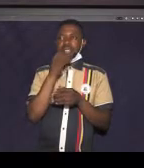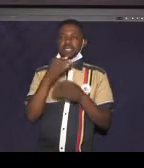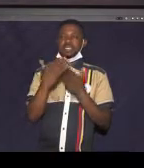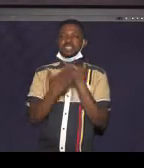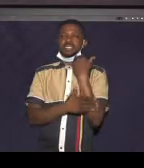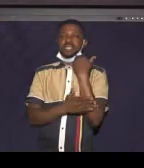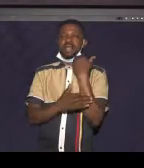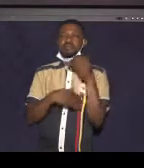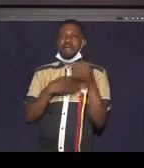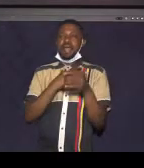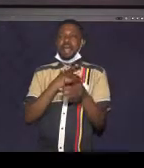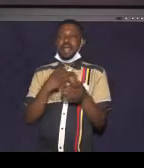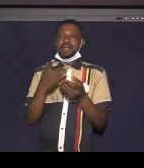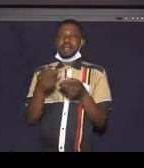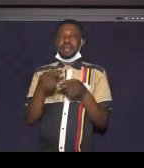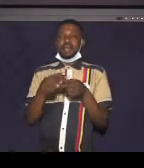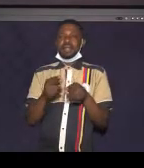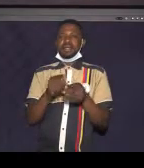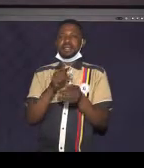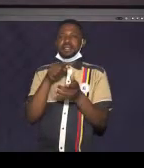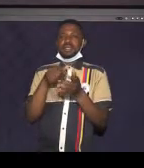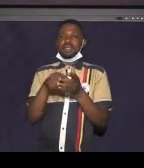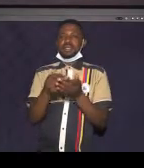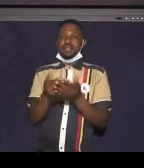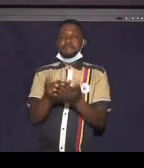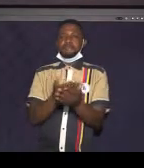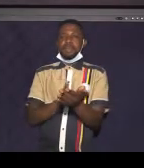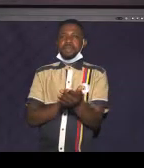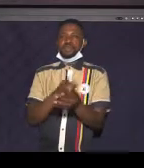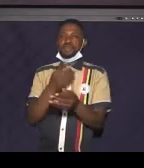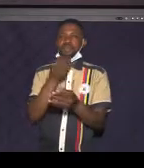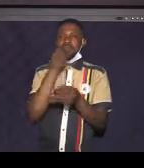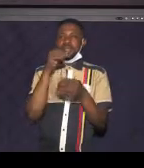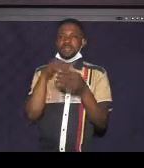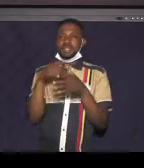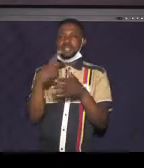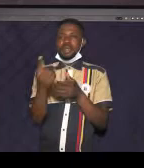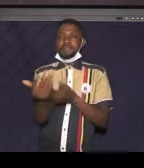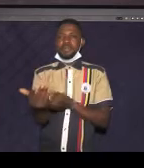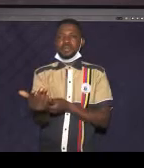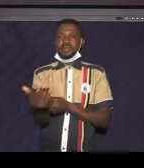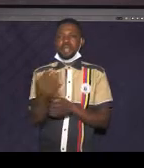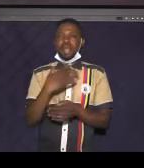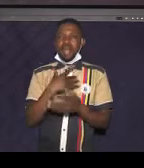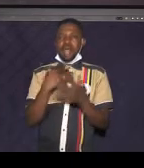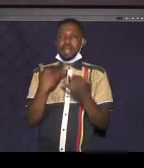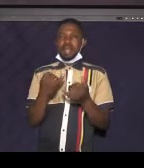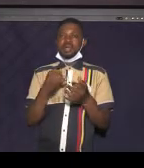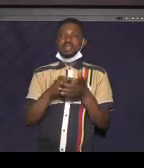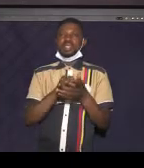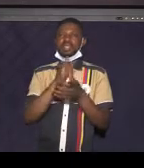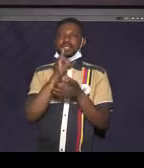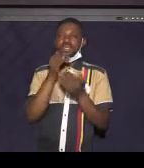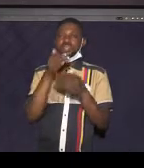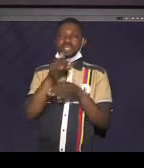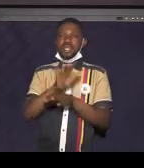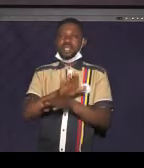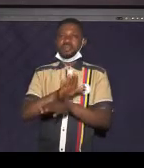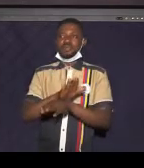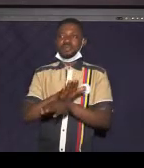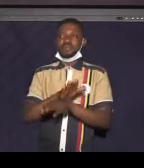morning. That action has been completed. You ate it in the morning. And now it is evening.